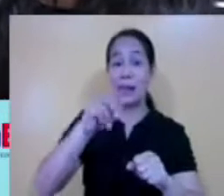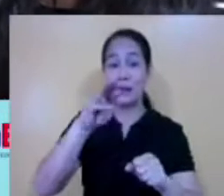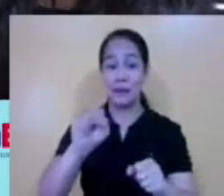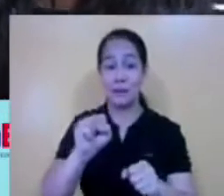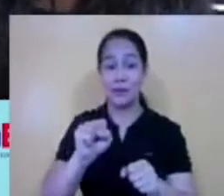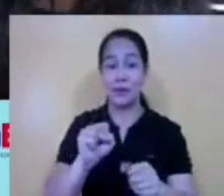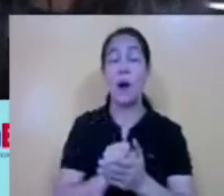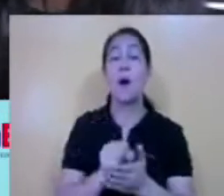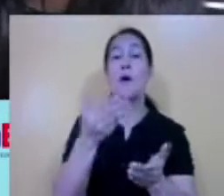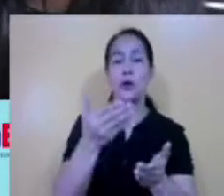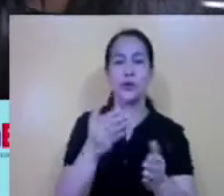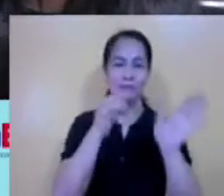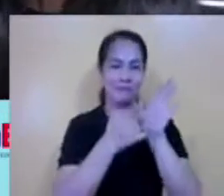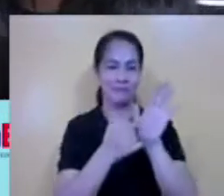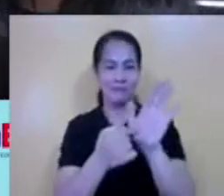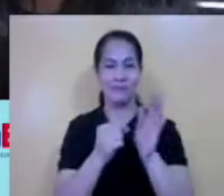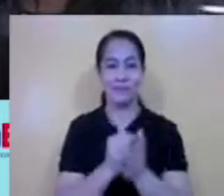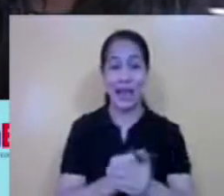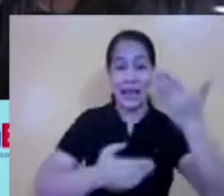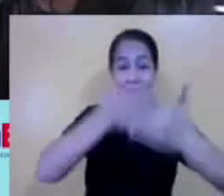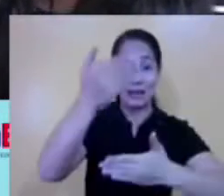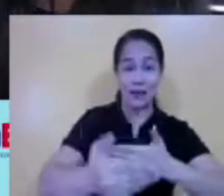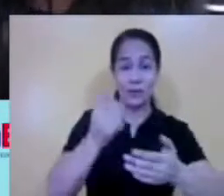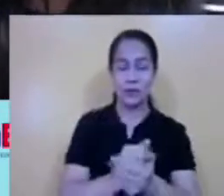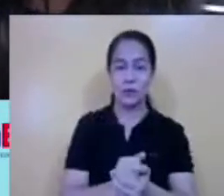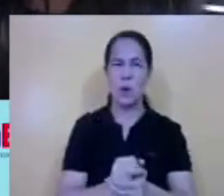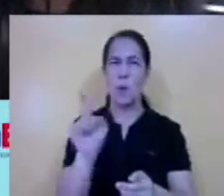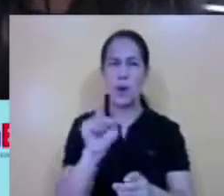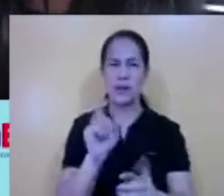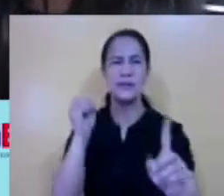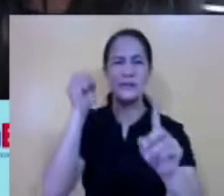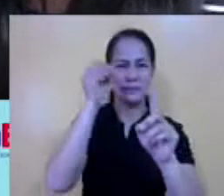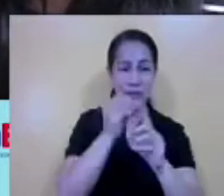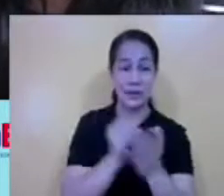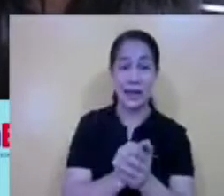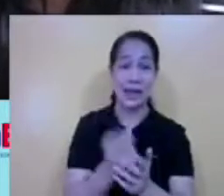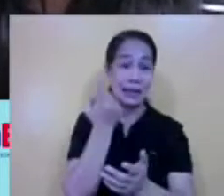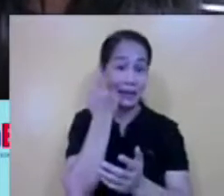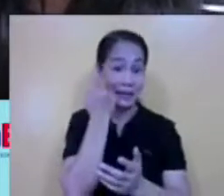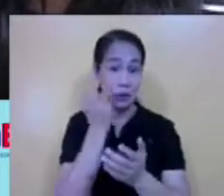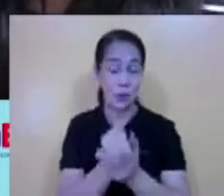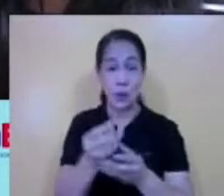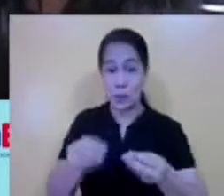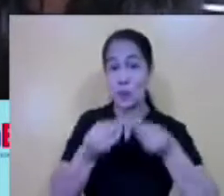Okay, next, what are the weights per objective? So recently, we issued